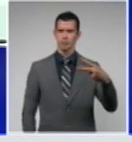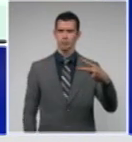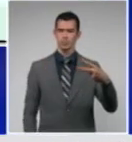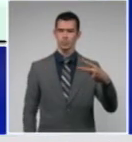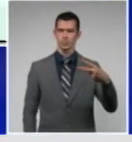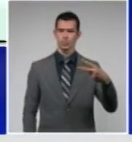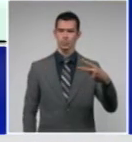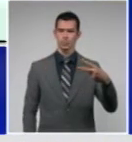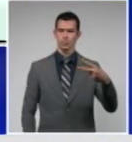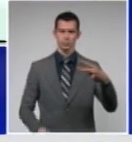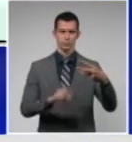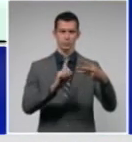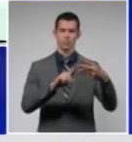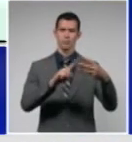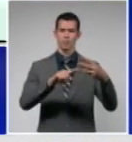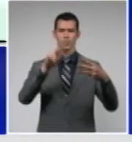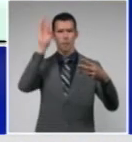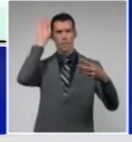729,619, of which